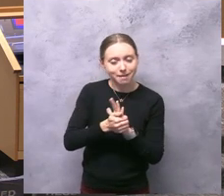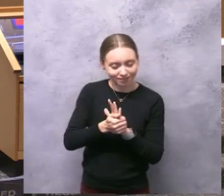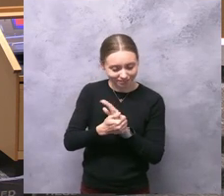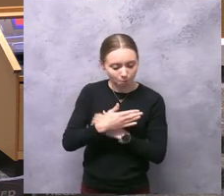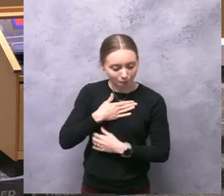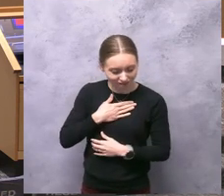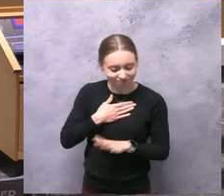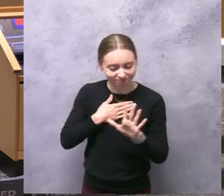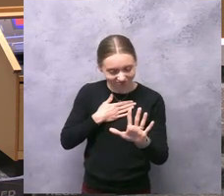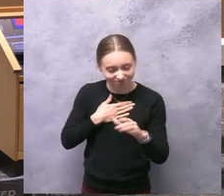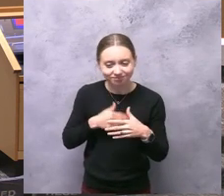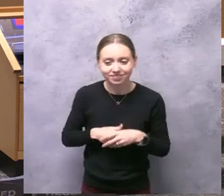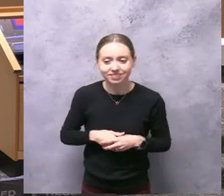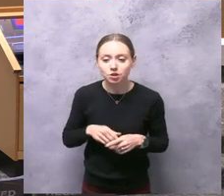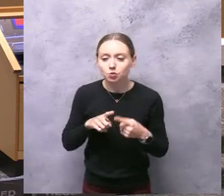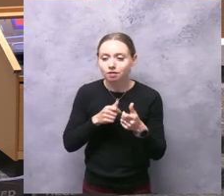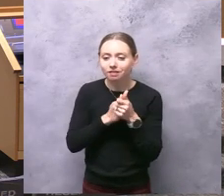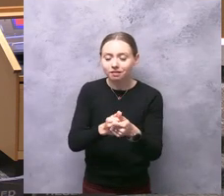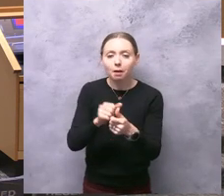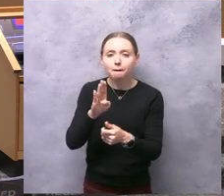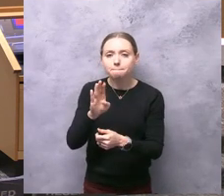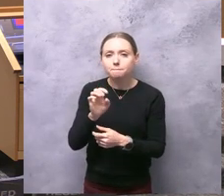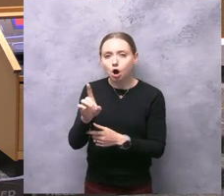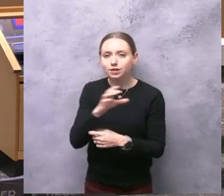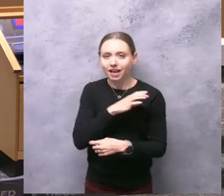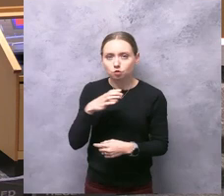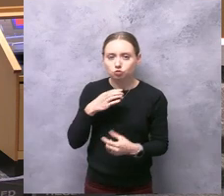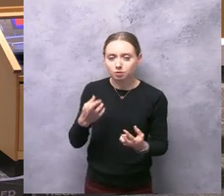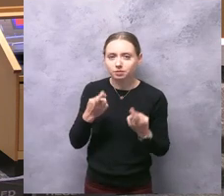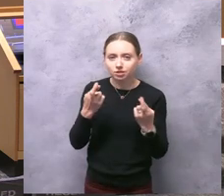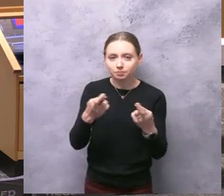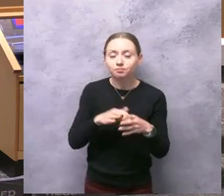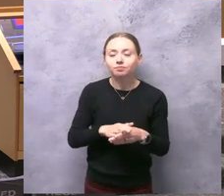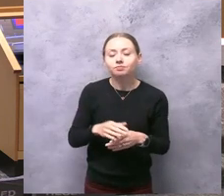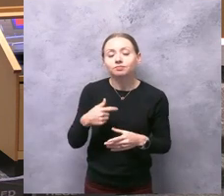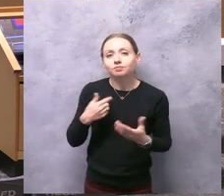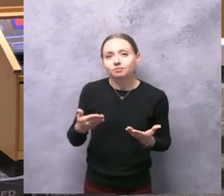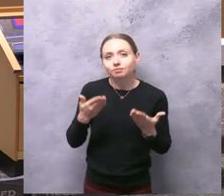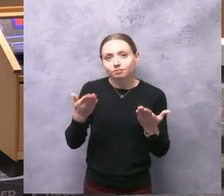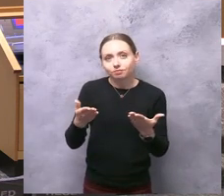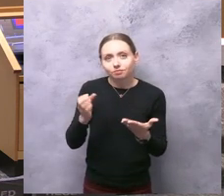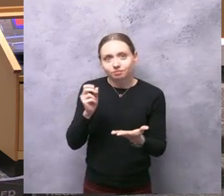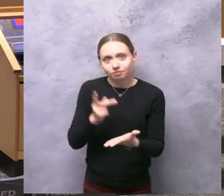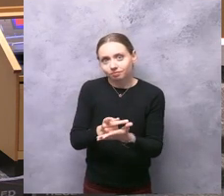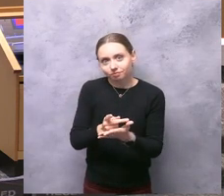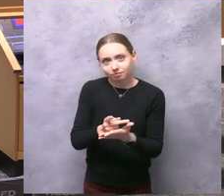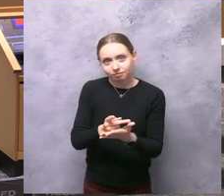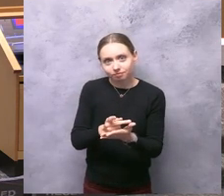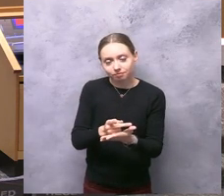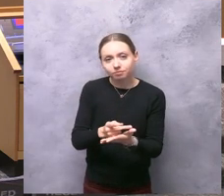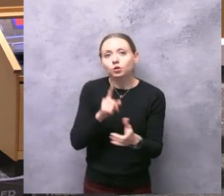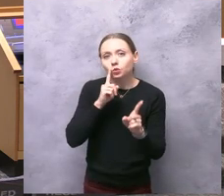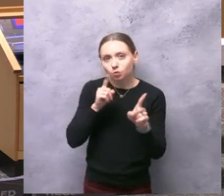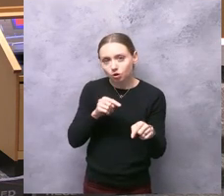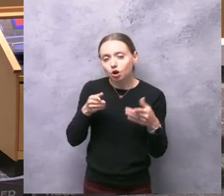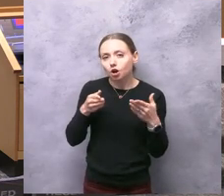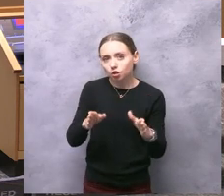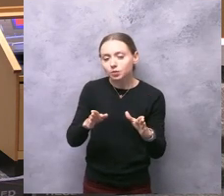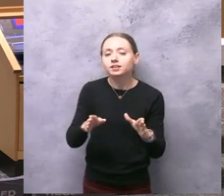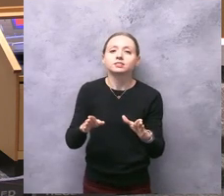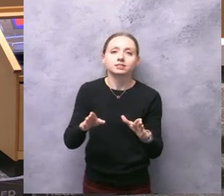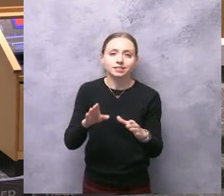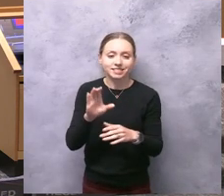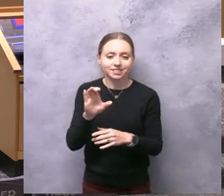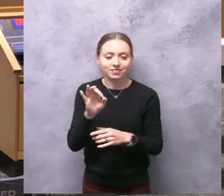motion in compliance with bond council's recommendation. I move to approve an order authorizing the issuance of